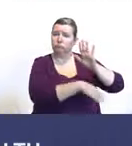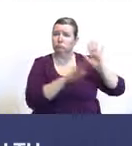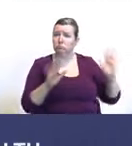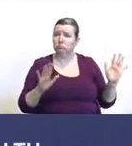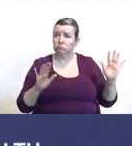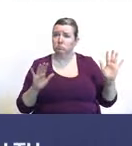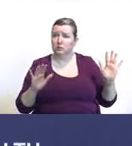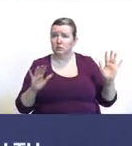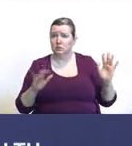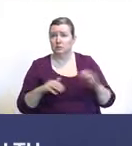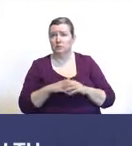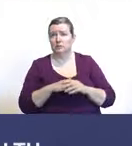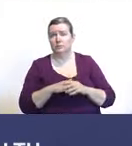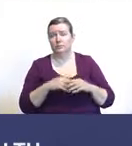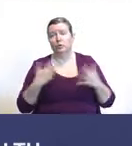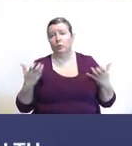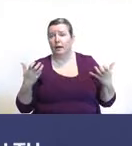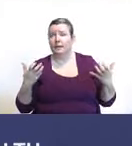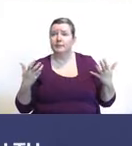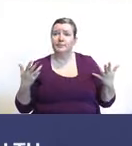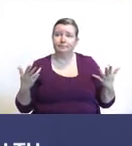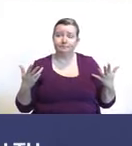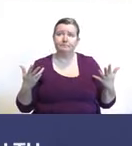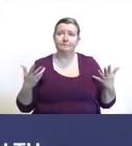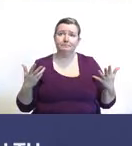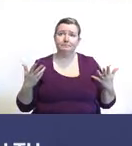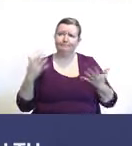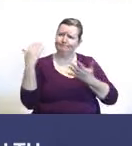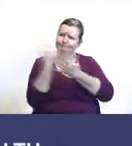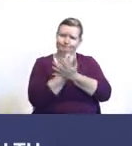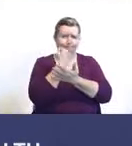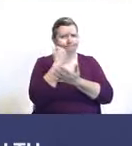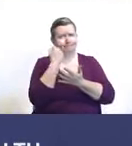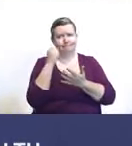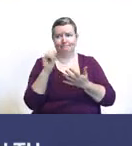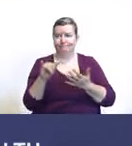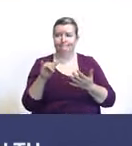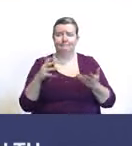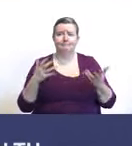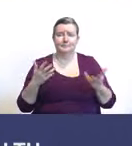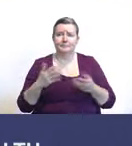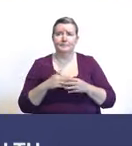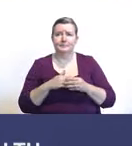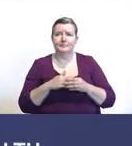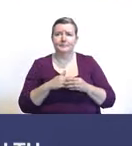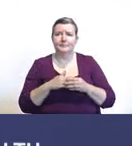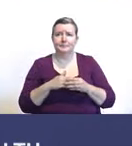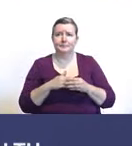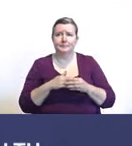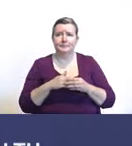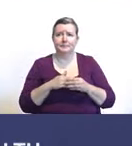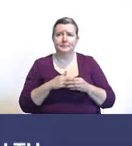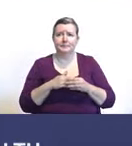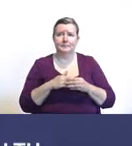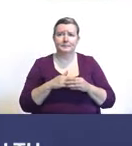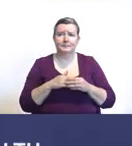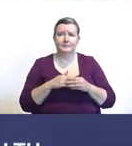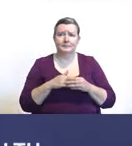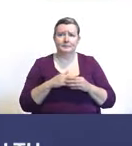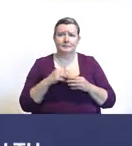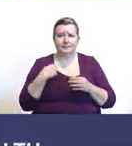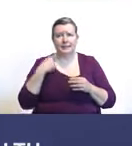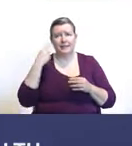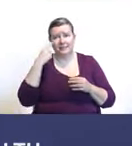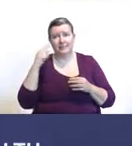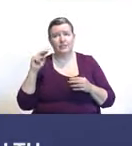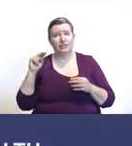about 1,000 when that happens. And that doesn't mean that there aren't exceptions, but I think we've brought our